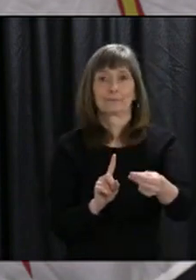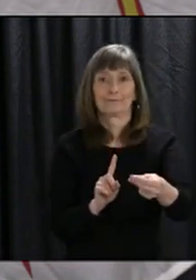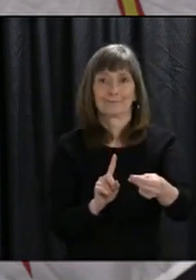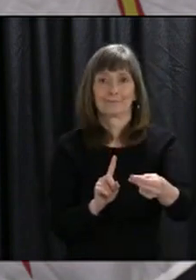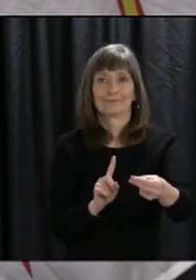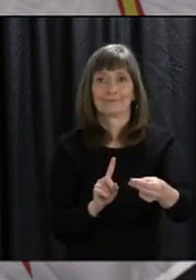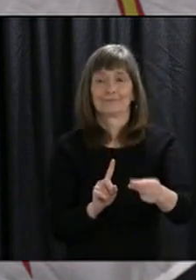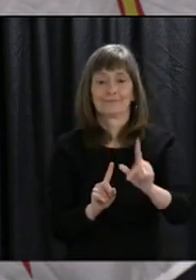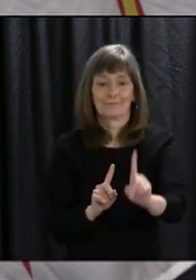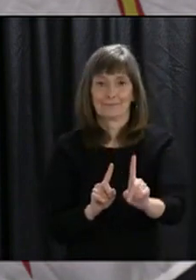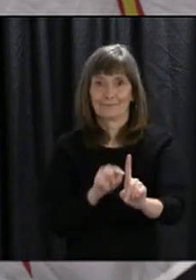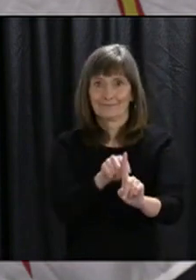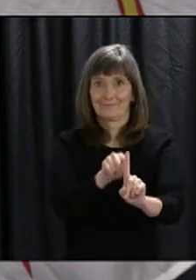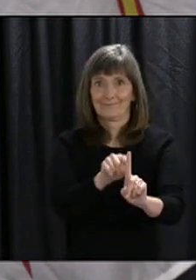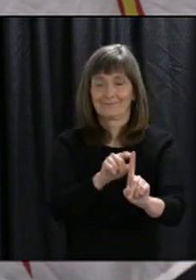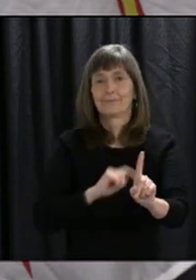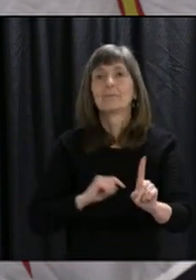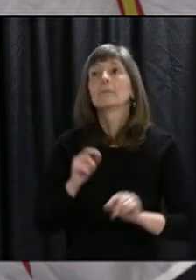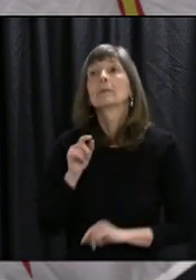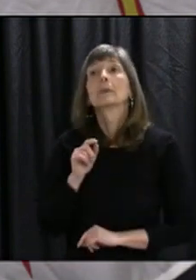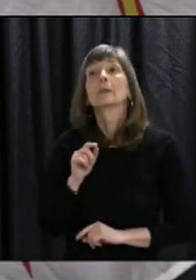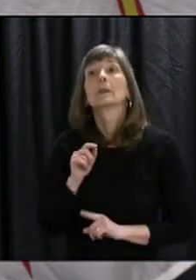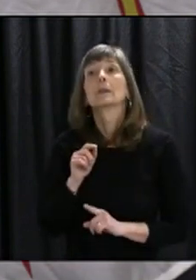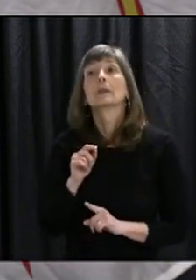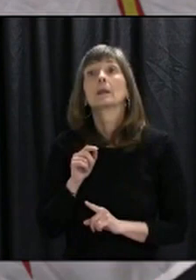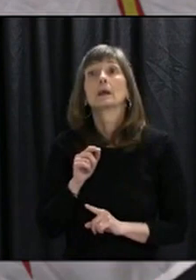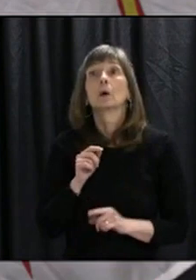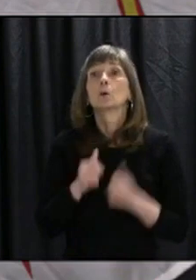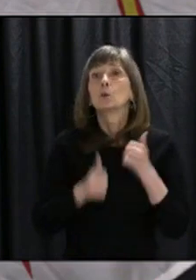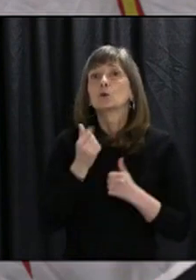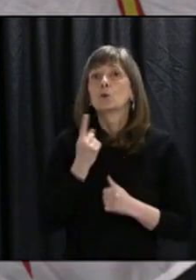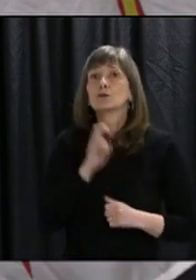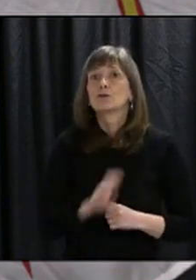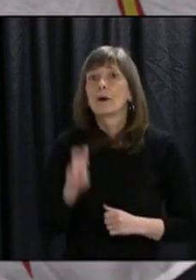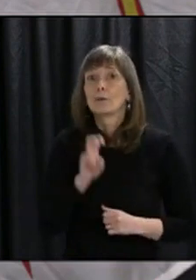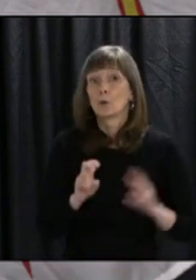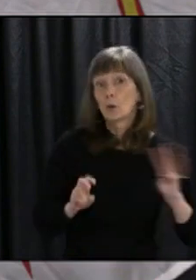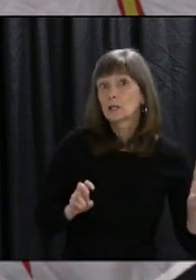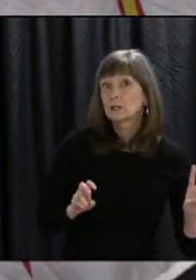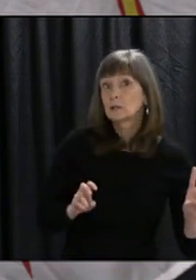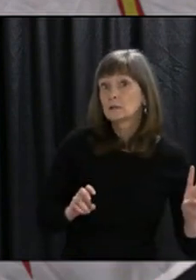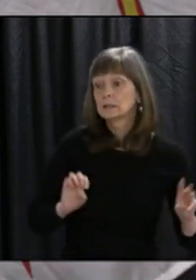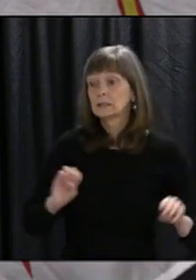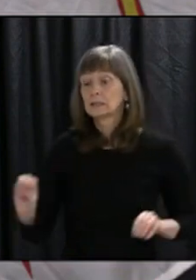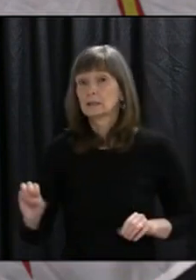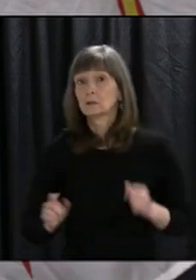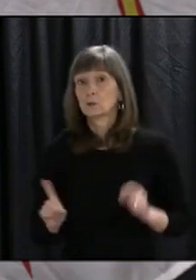region? Pardon me? Was the Western case in travel?